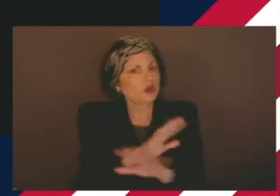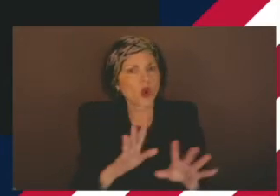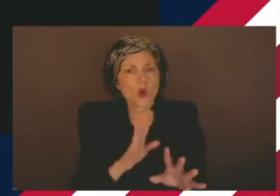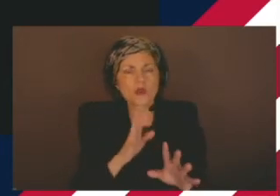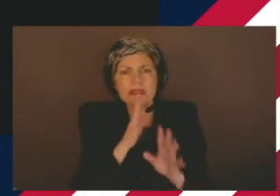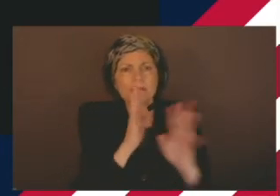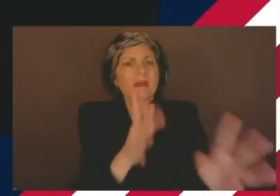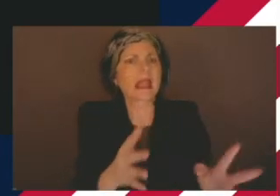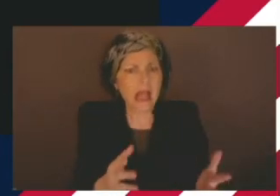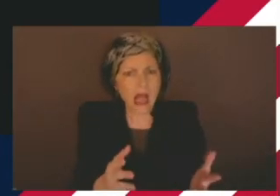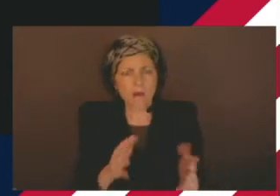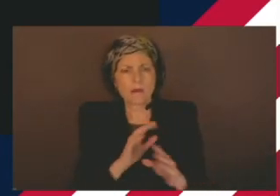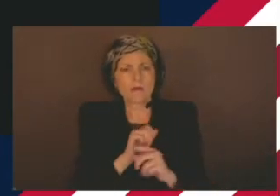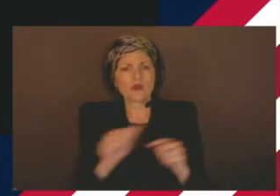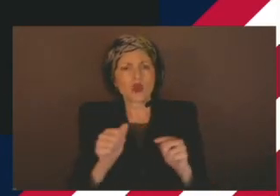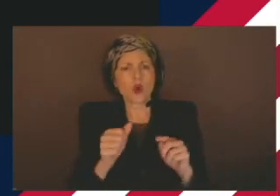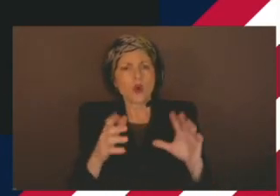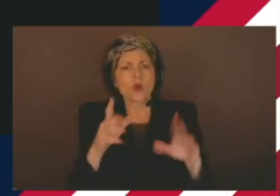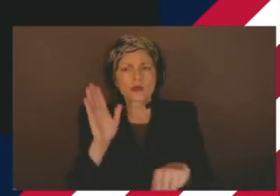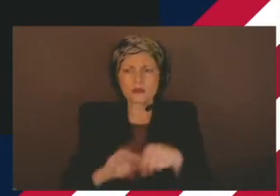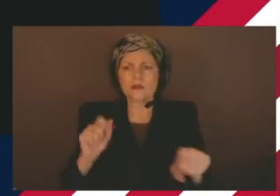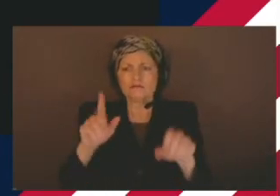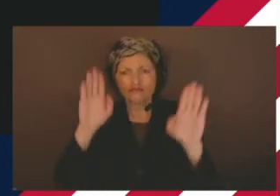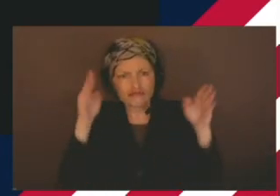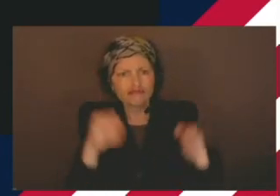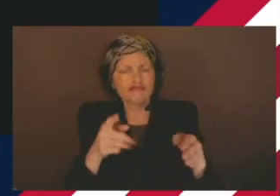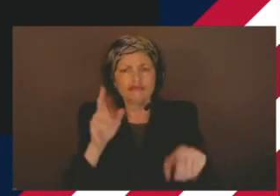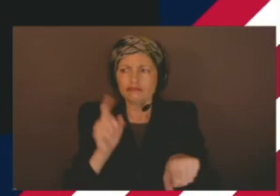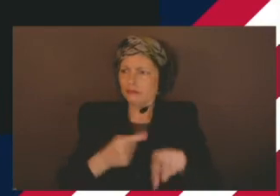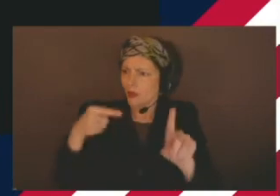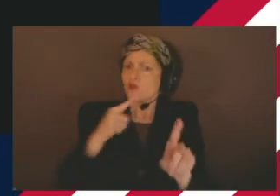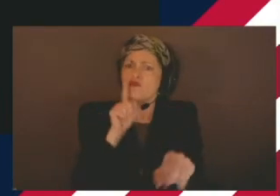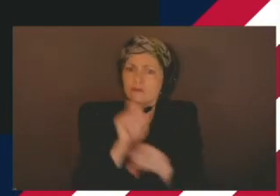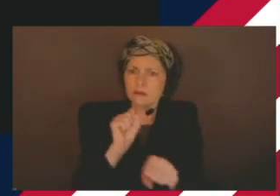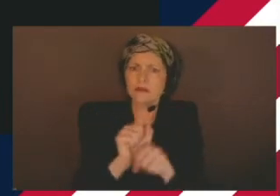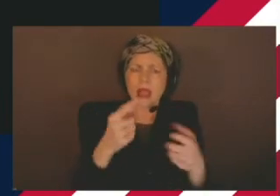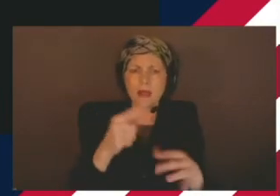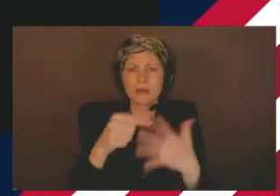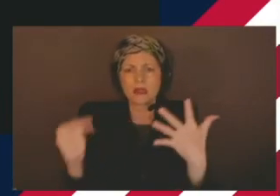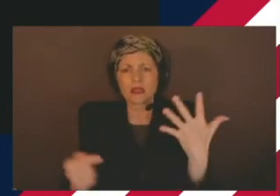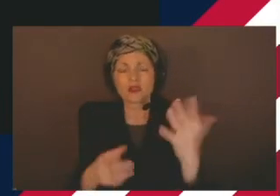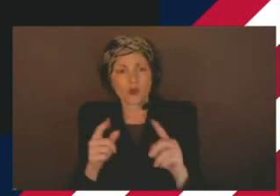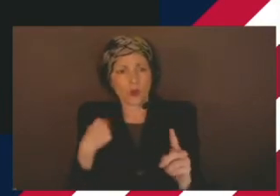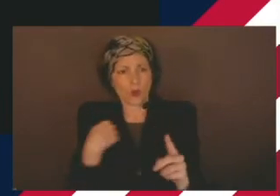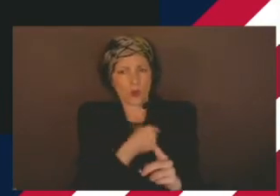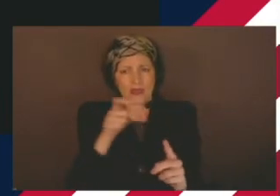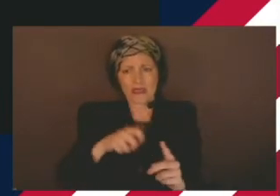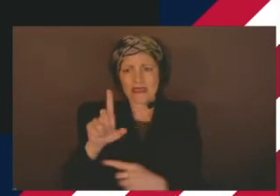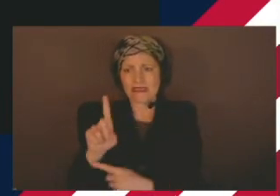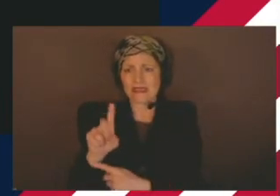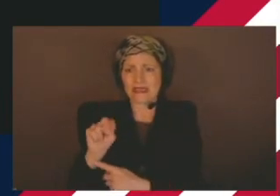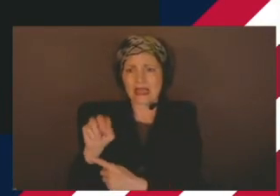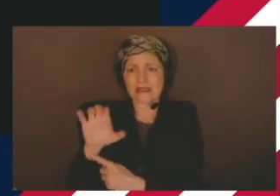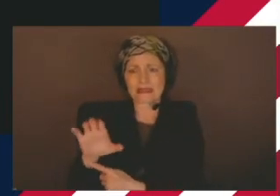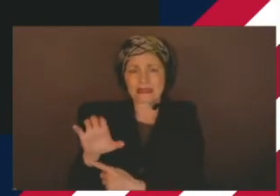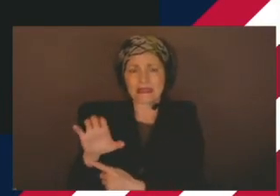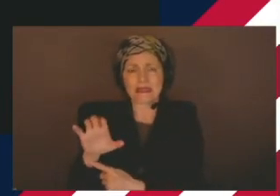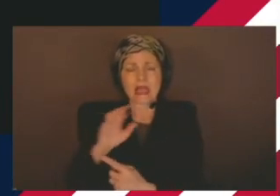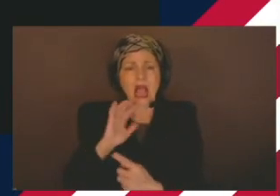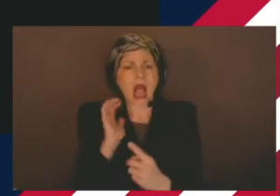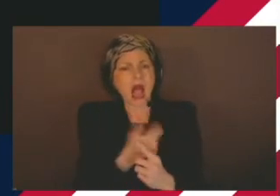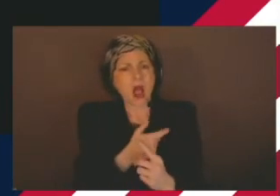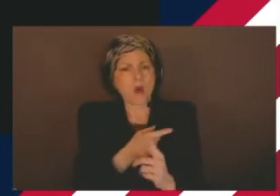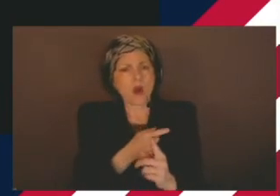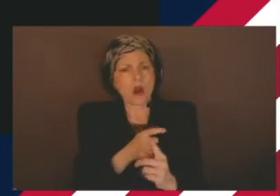this? And that's why it's so important for the DNC, for our platform committee to really make this a key point in